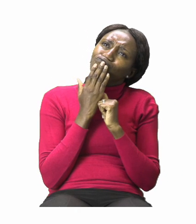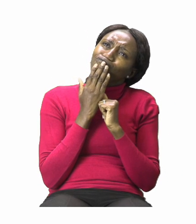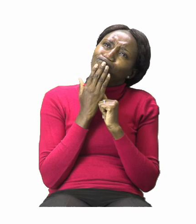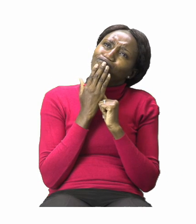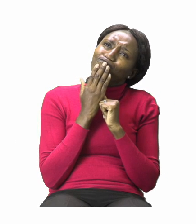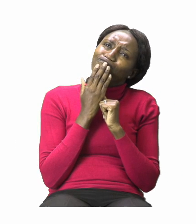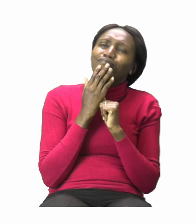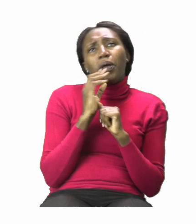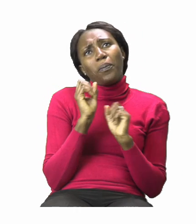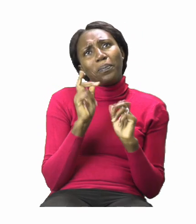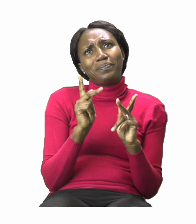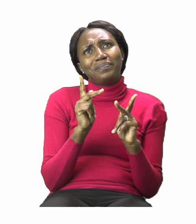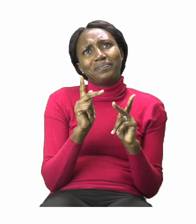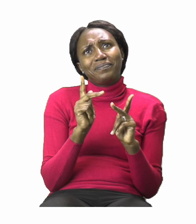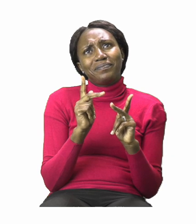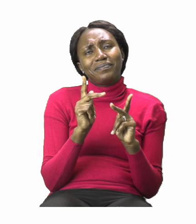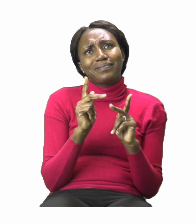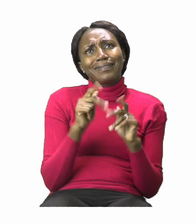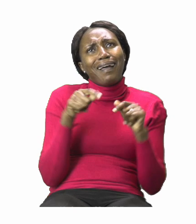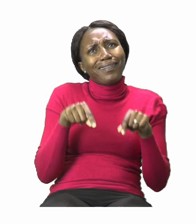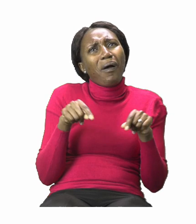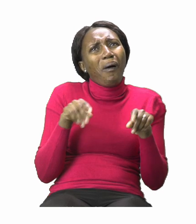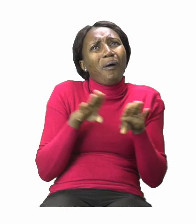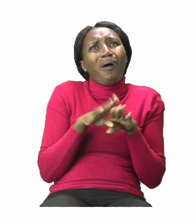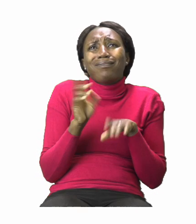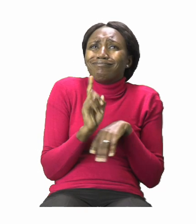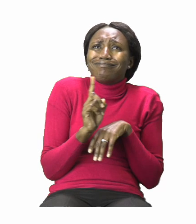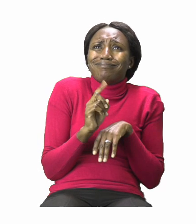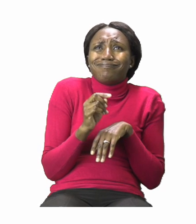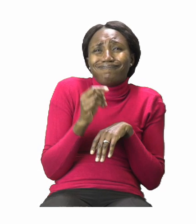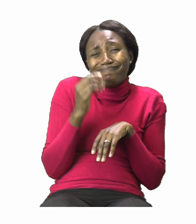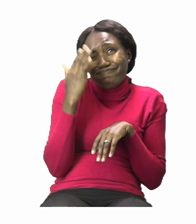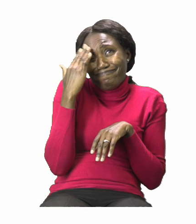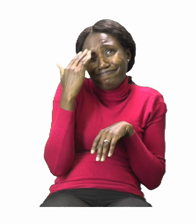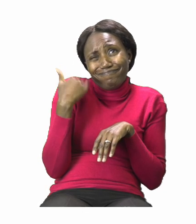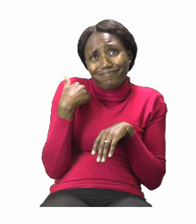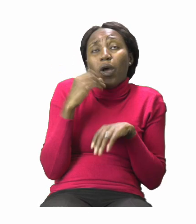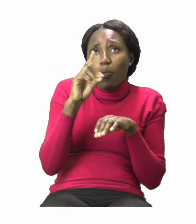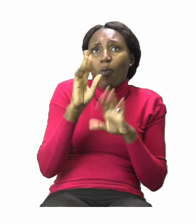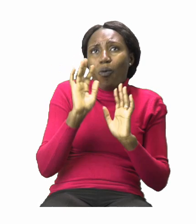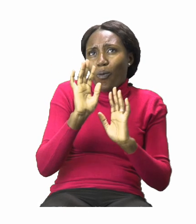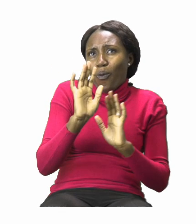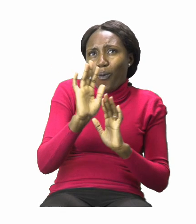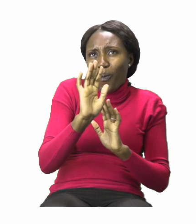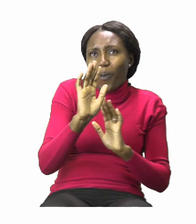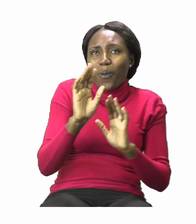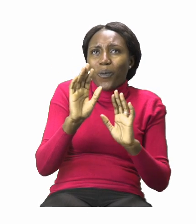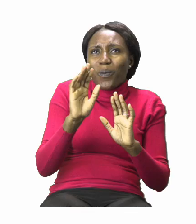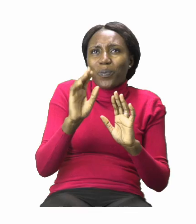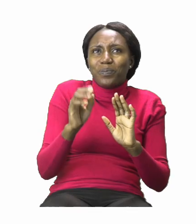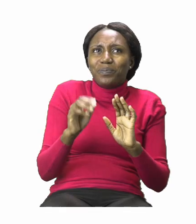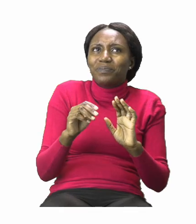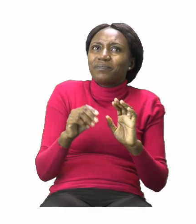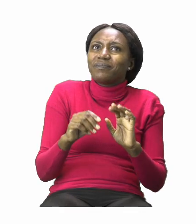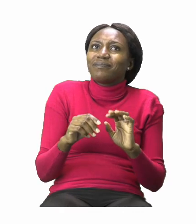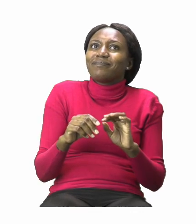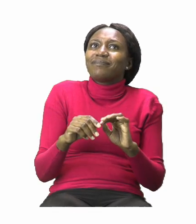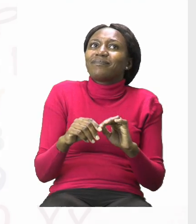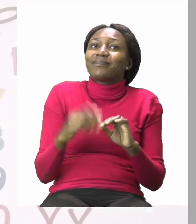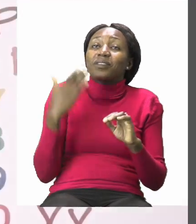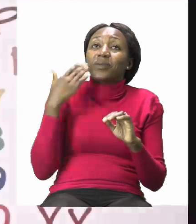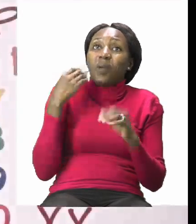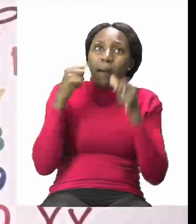No! So, Teacher Mutsa, what are we going to use? Well, let me show you. Now, every time we do a